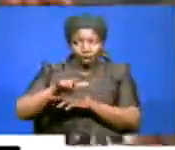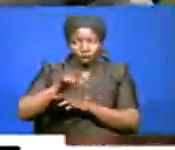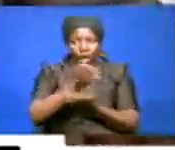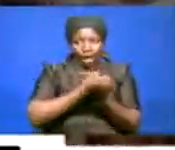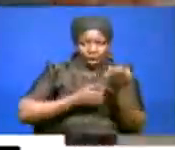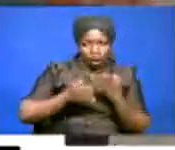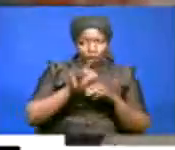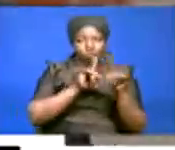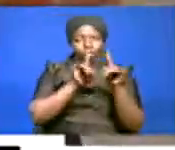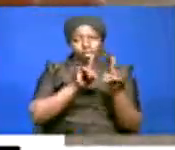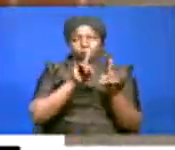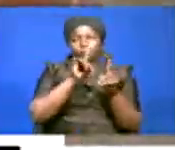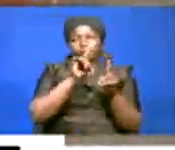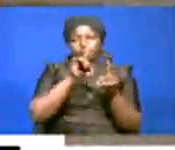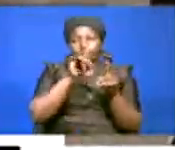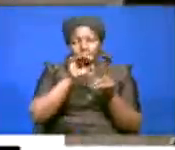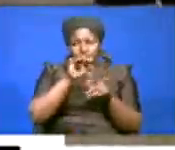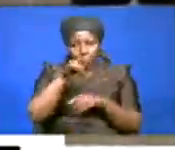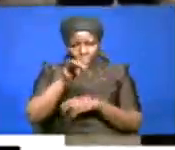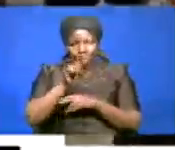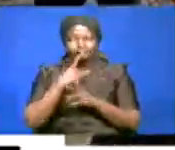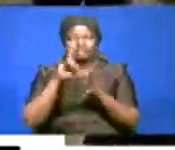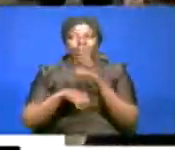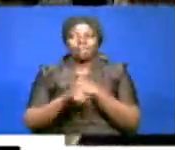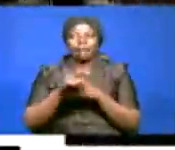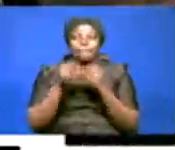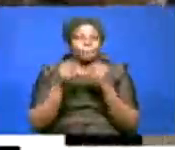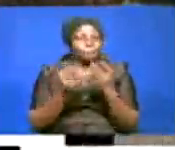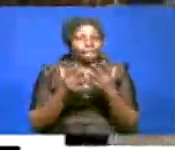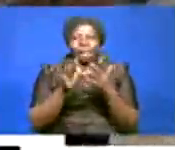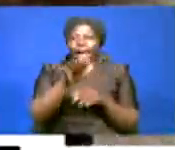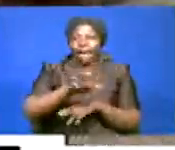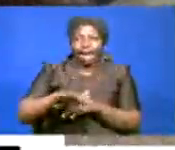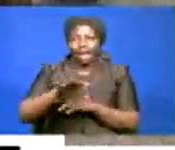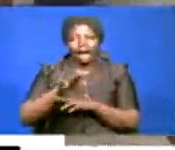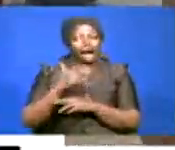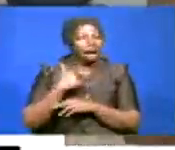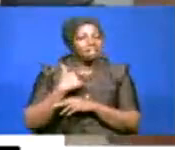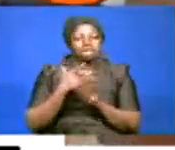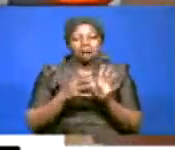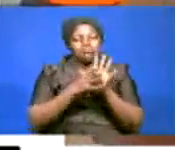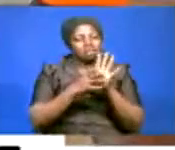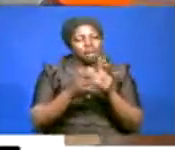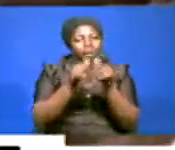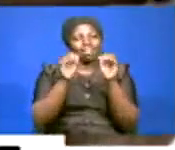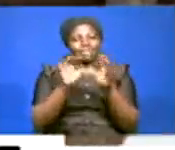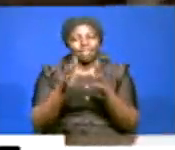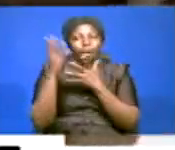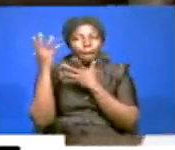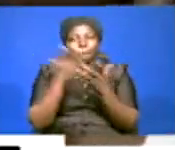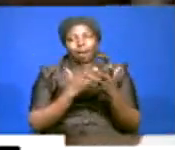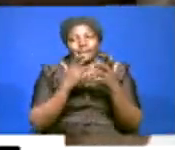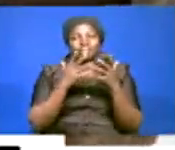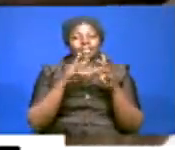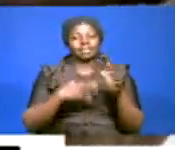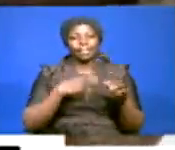Secretary Penina Malonza said a vast majority of the sites in the region have not been marketed effectively to attract visitors globally. This,